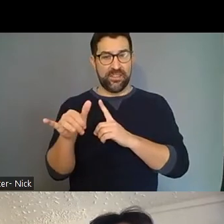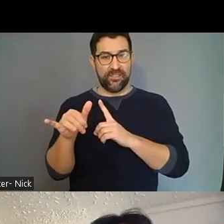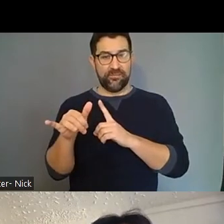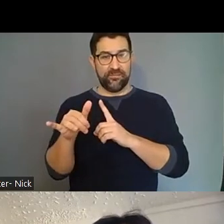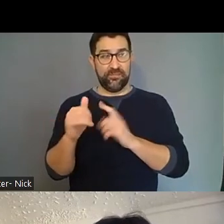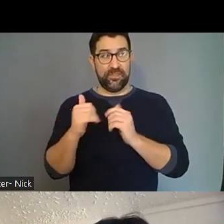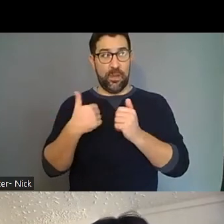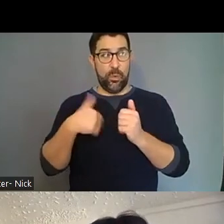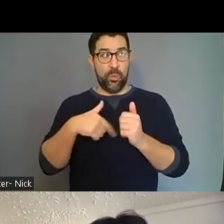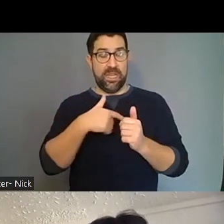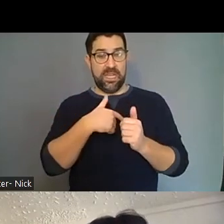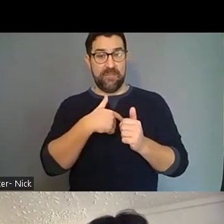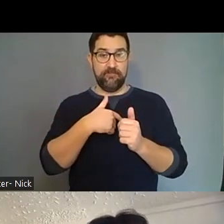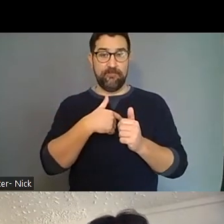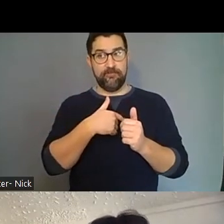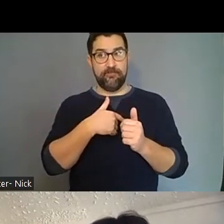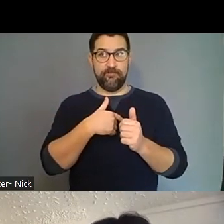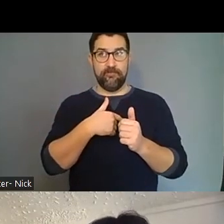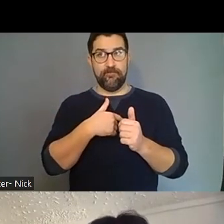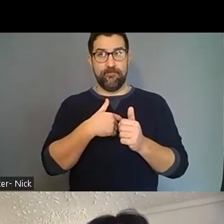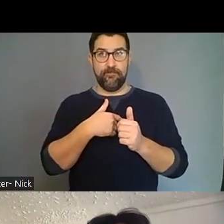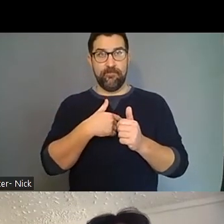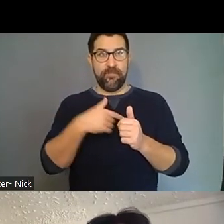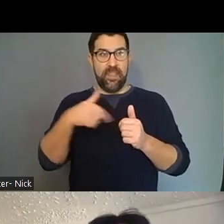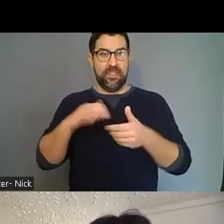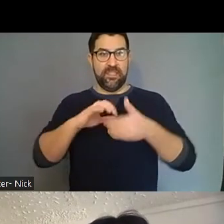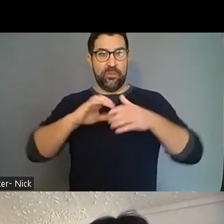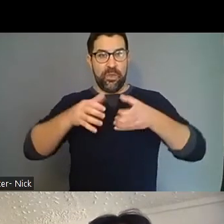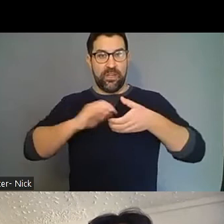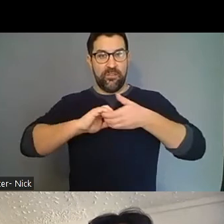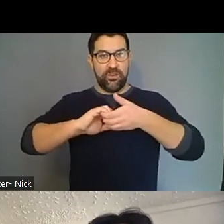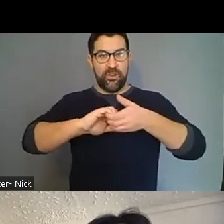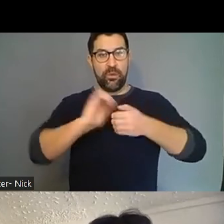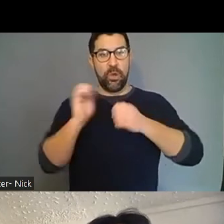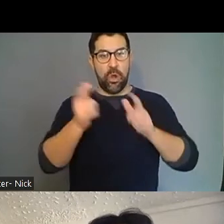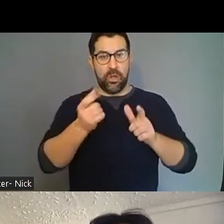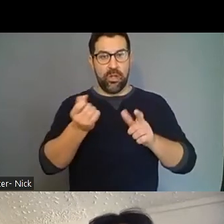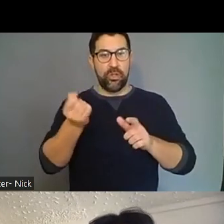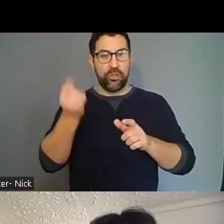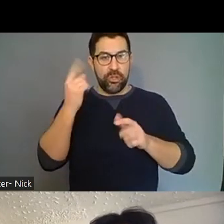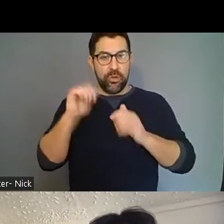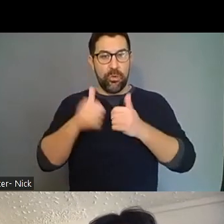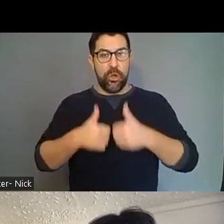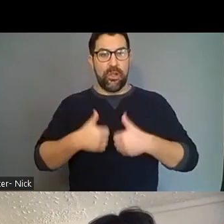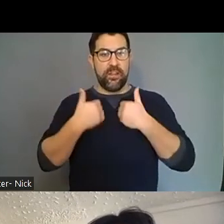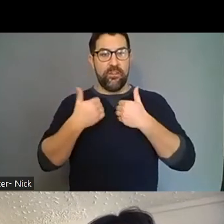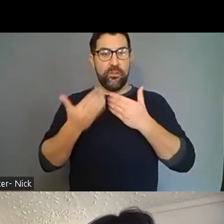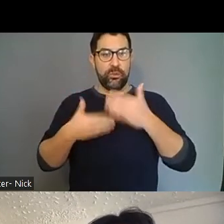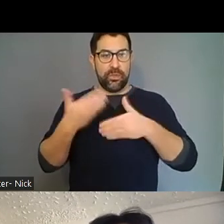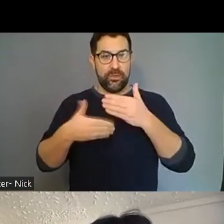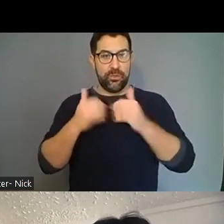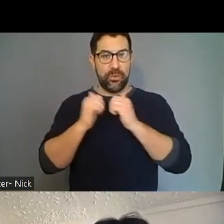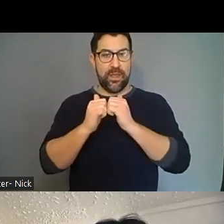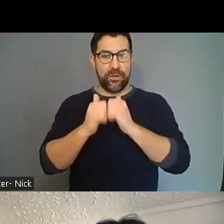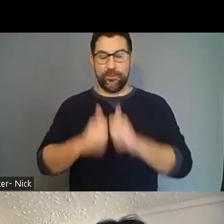how we got this collective unity. We all understood. We all lived through it.